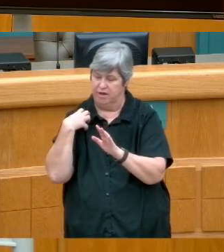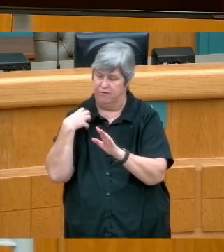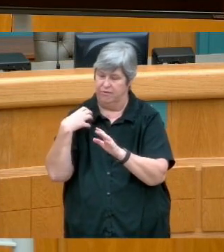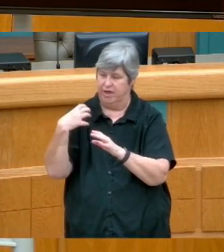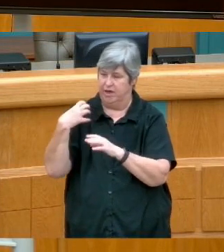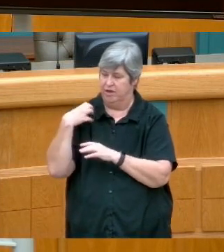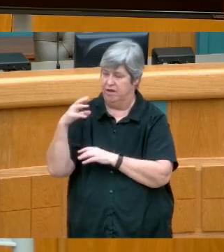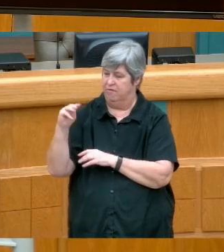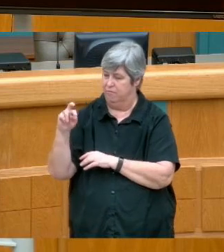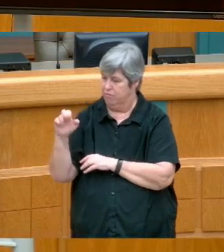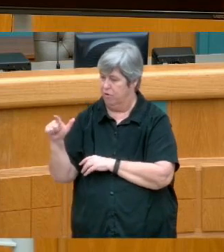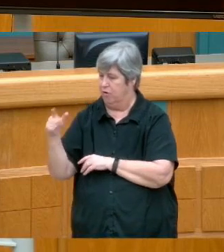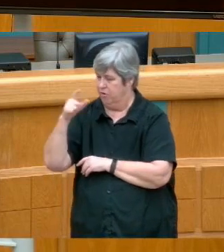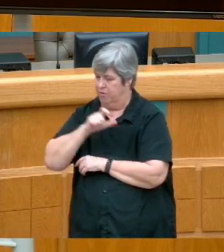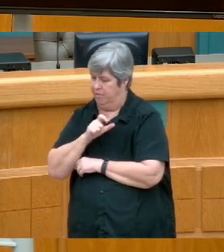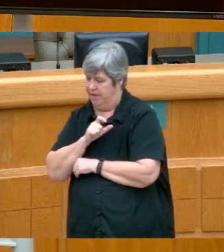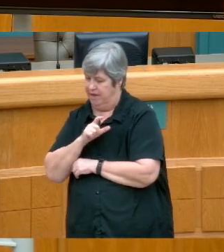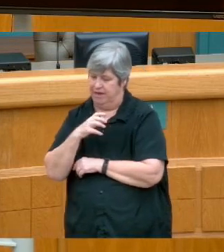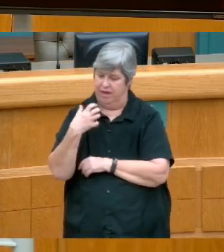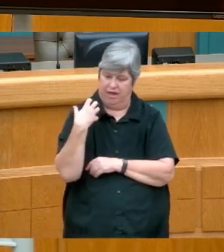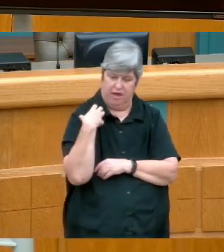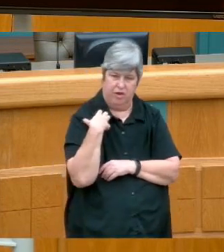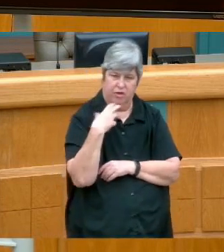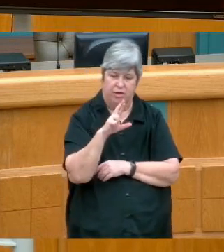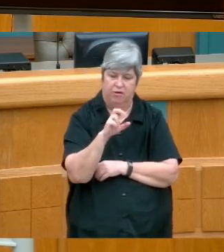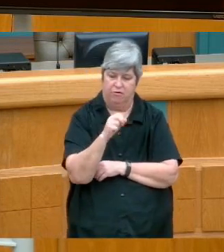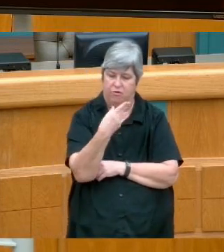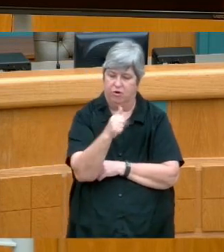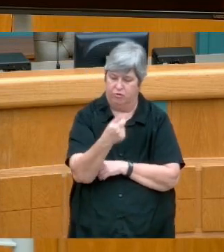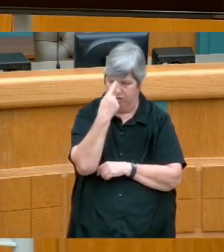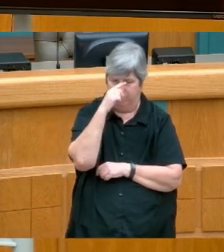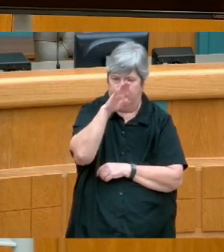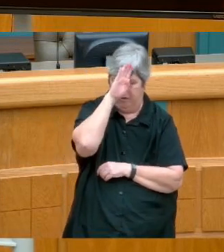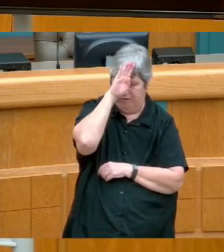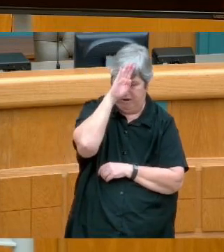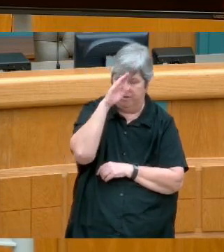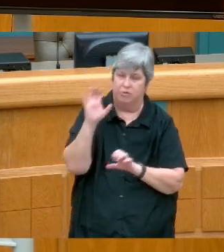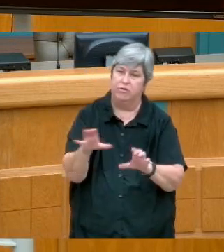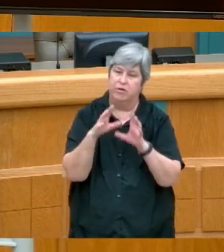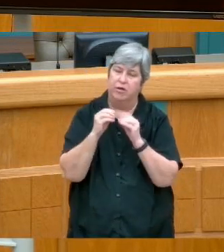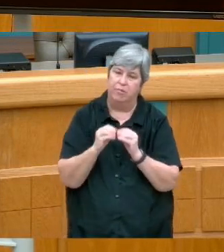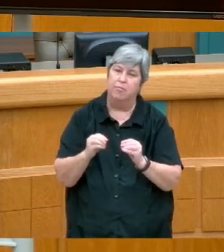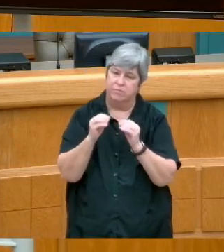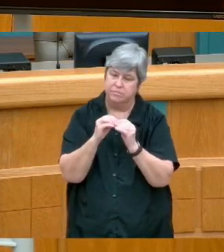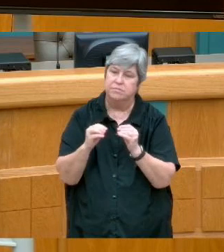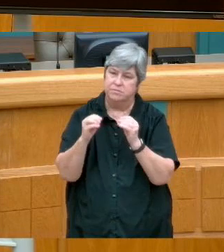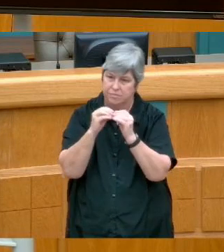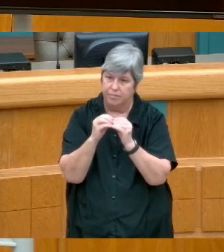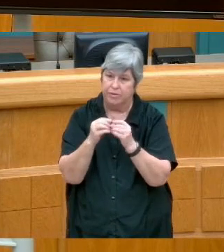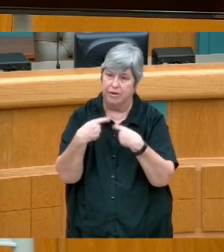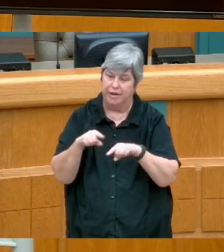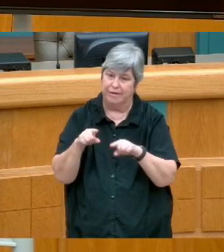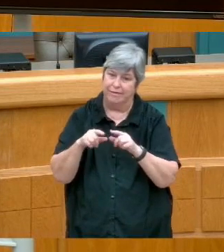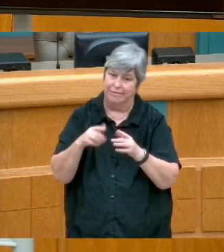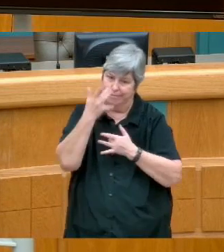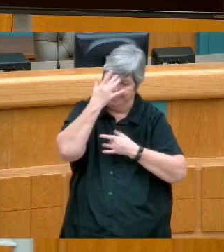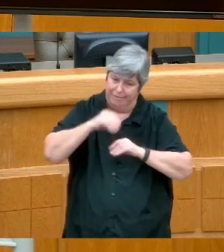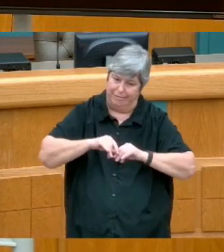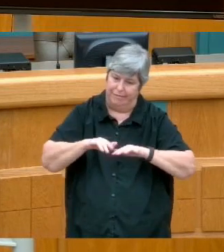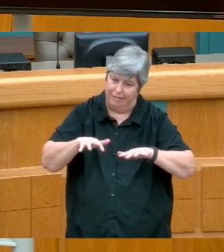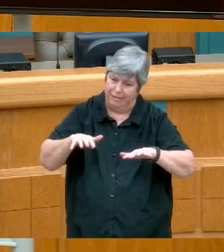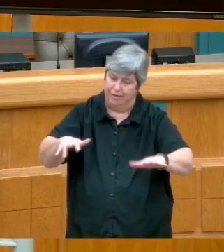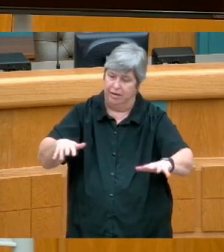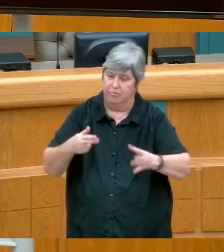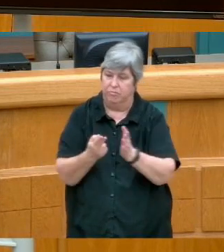police side and Chief Rocha on the fire side, that we've done more and more as this pandemic has unfolded to make sure